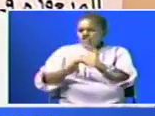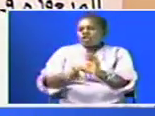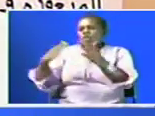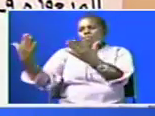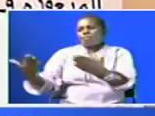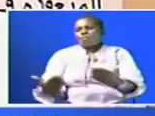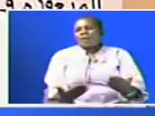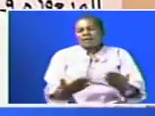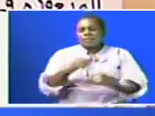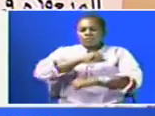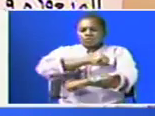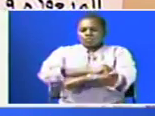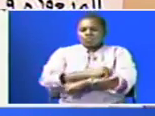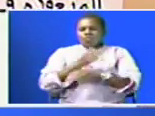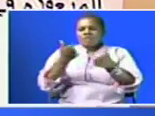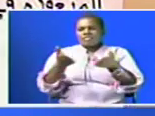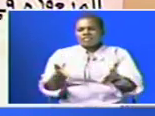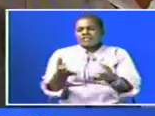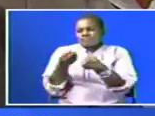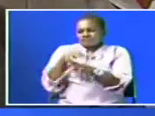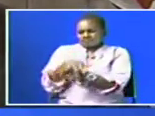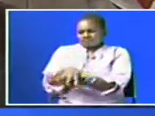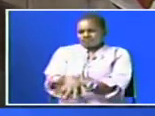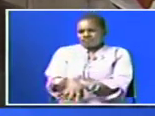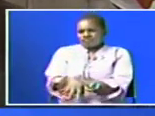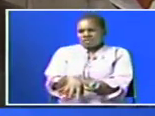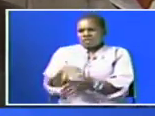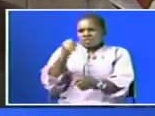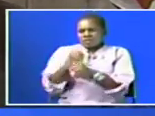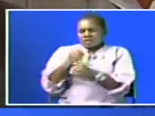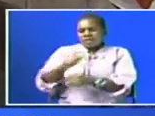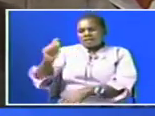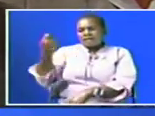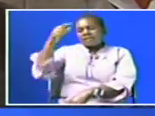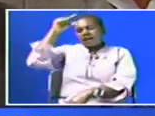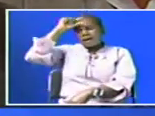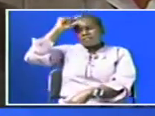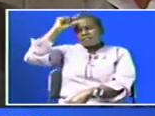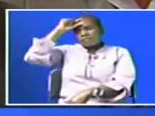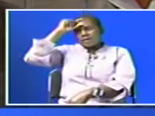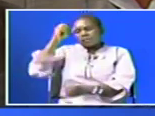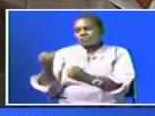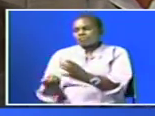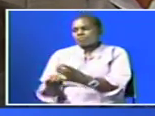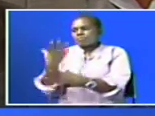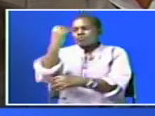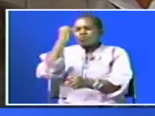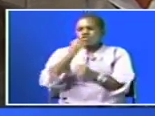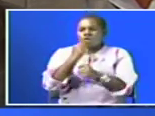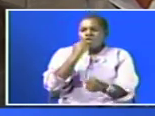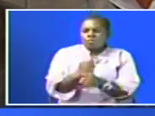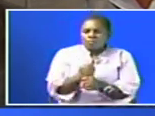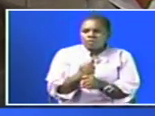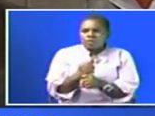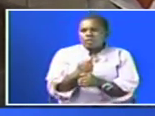welcome. But this is a school that is integrated. We are working with the Kenyan government to find job, to creating job.